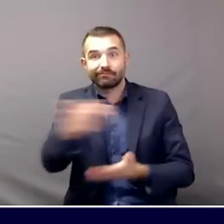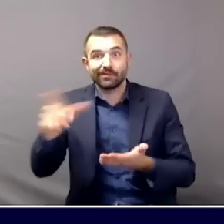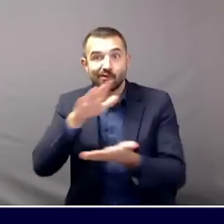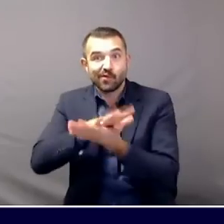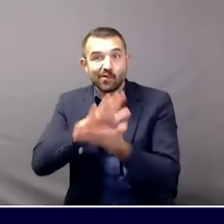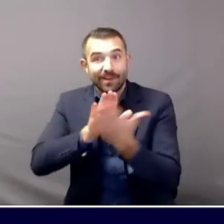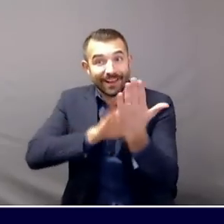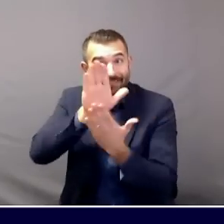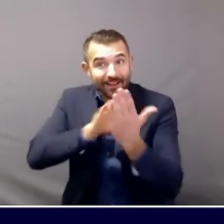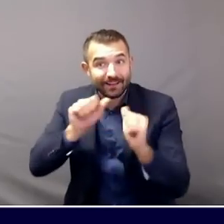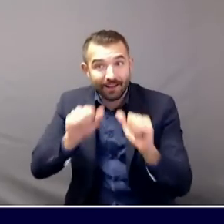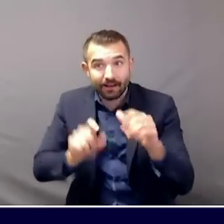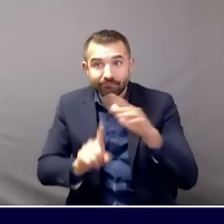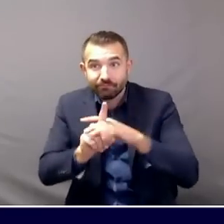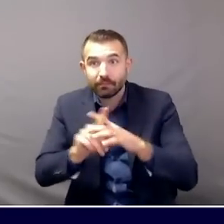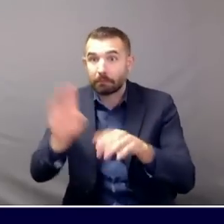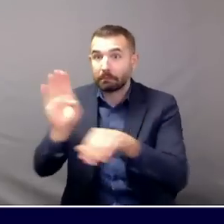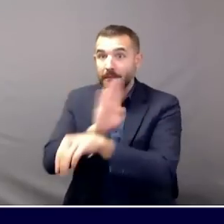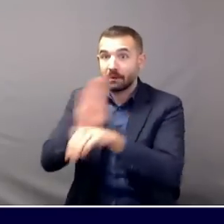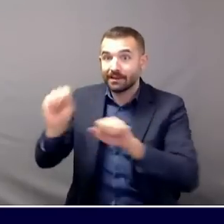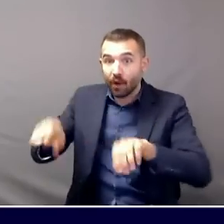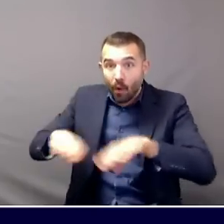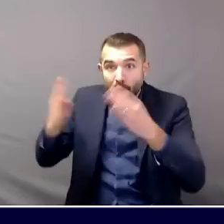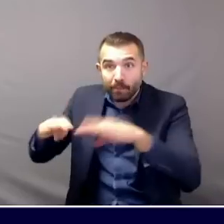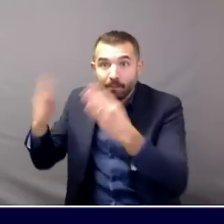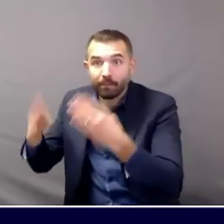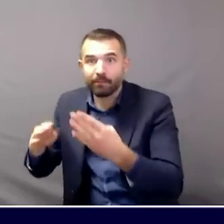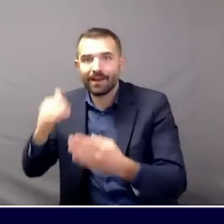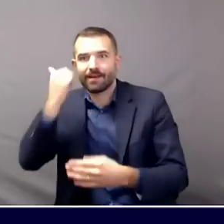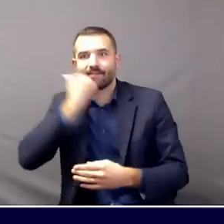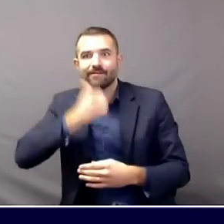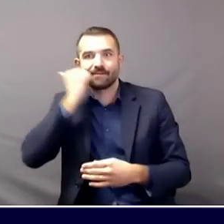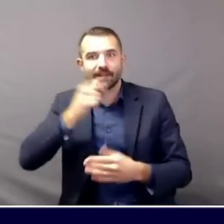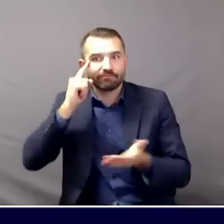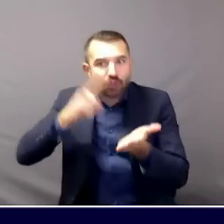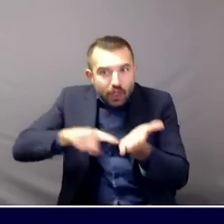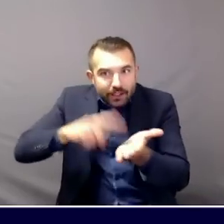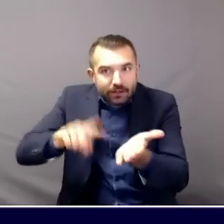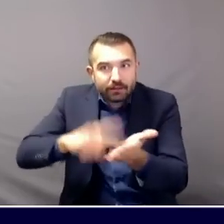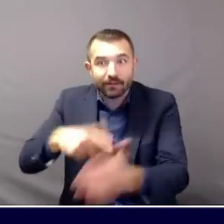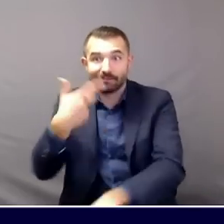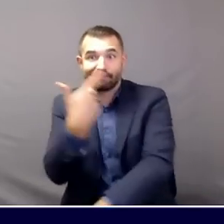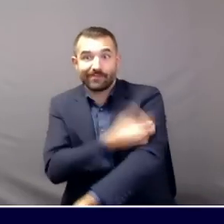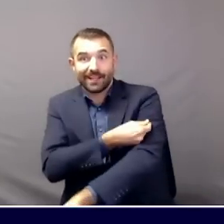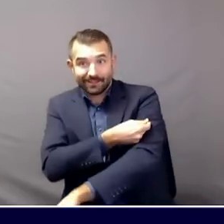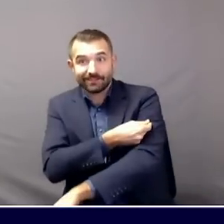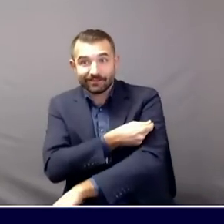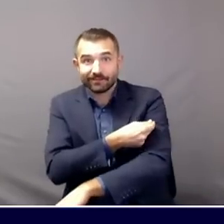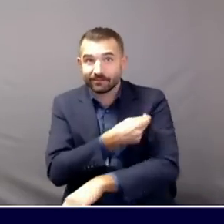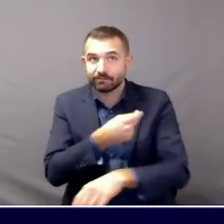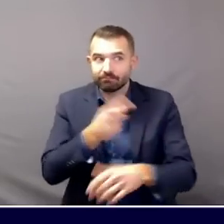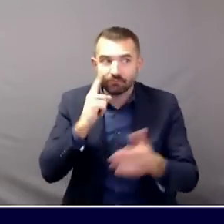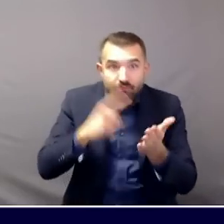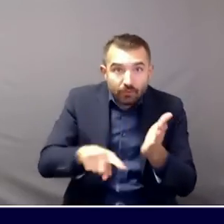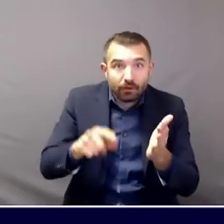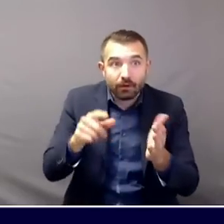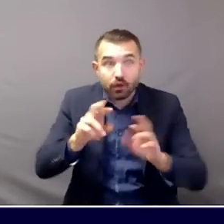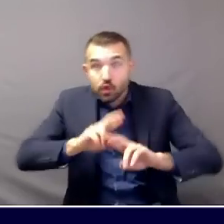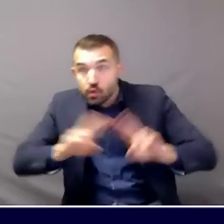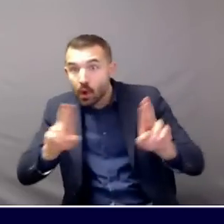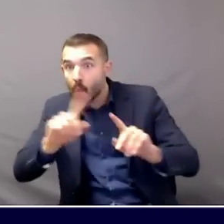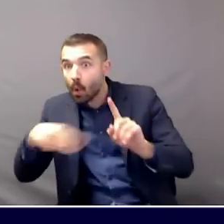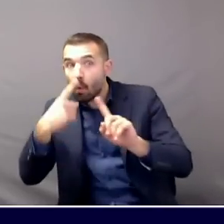the COVID-19 vaccines, we're preparing for the distribution of vaccines in stages